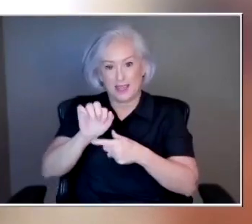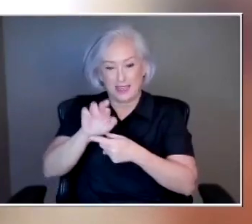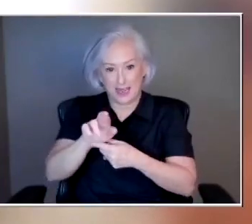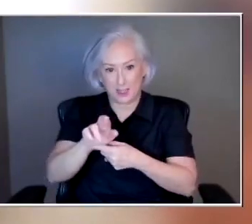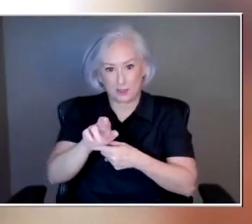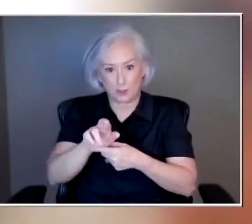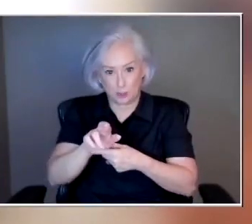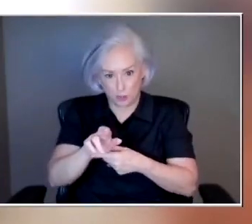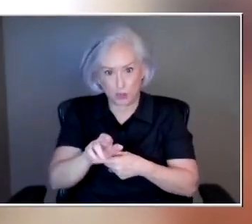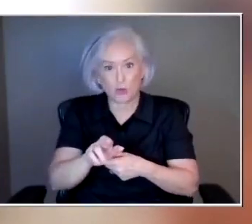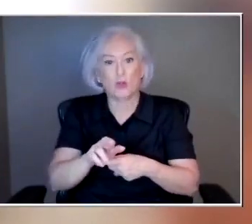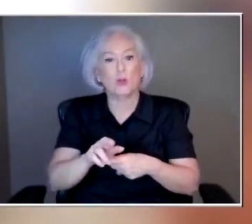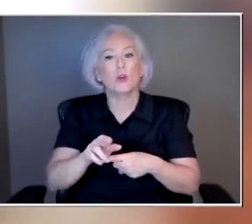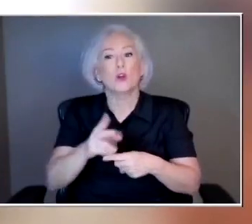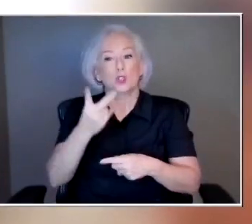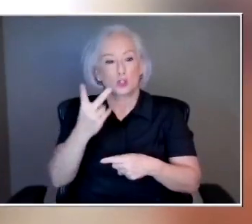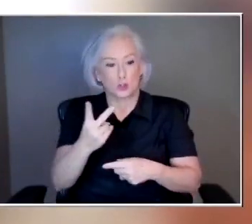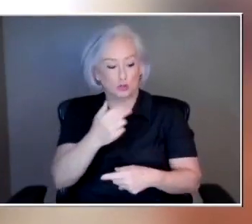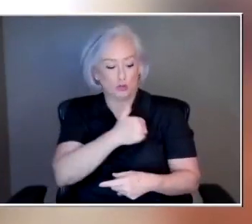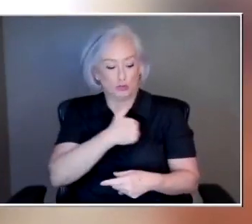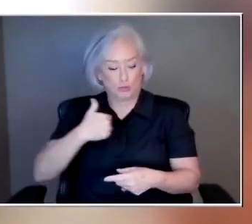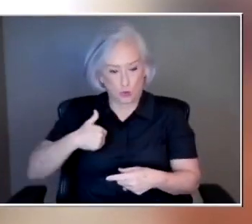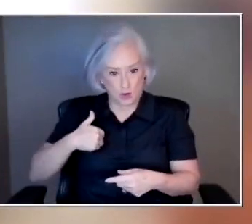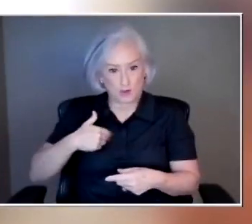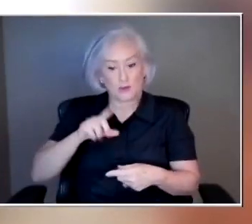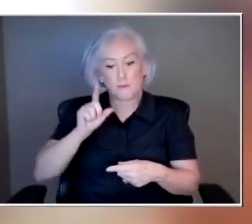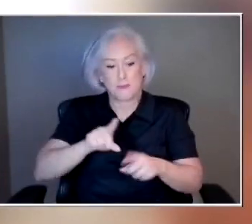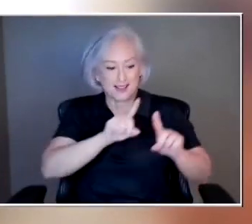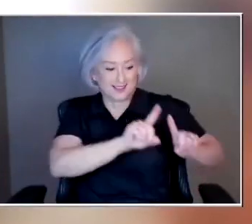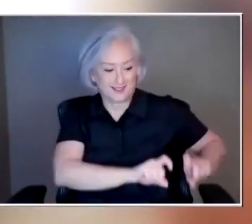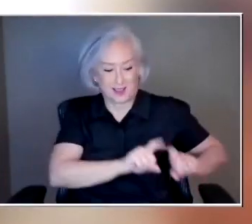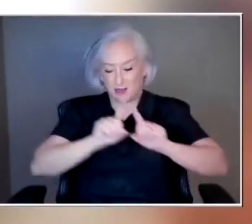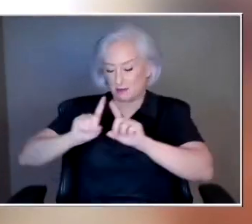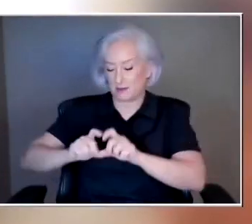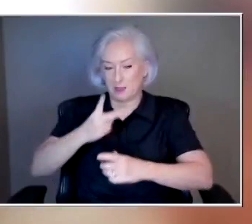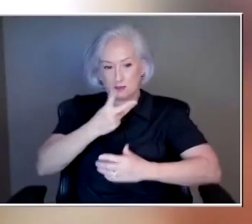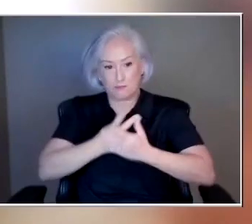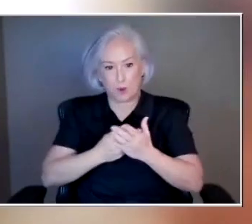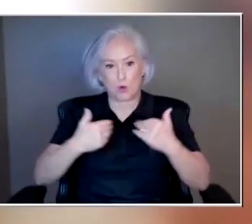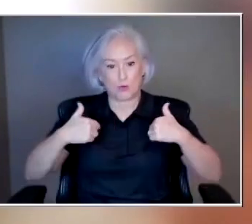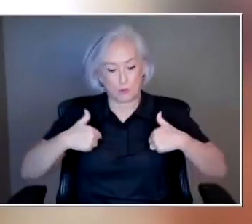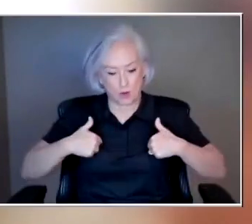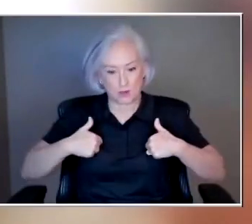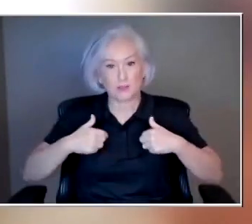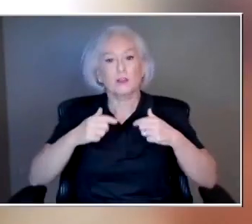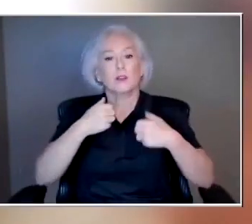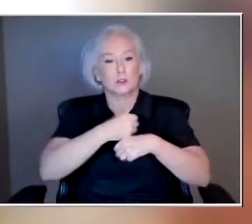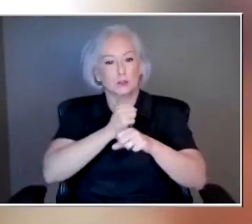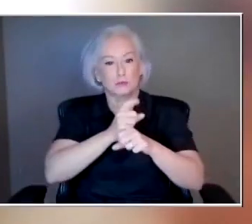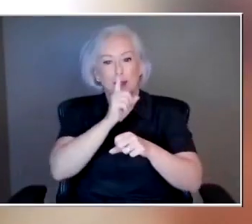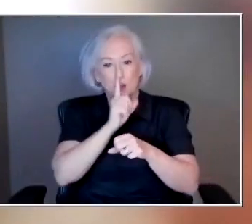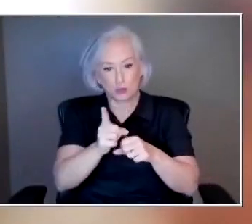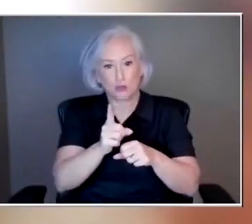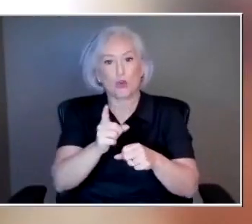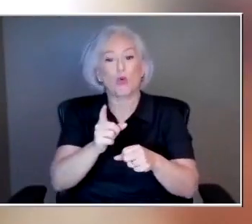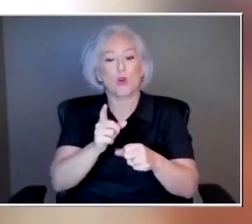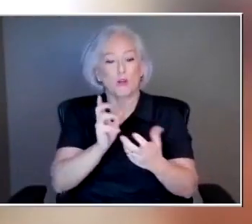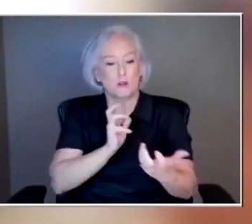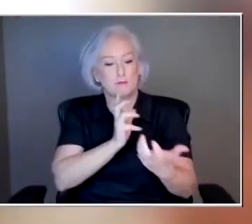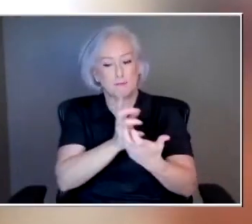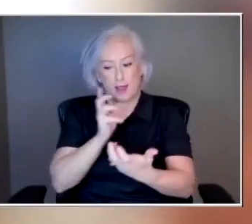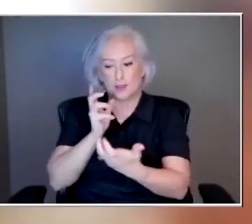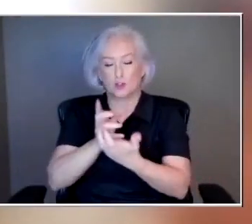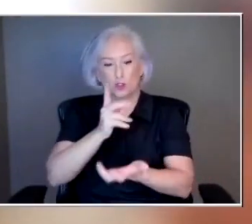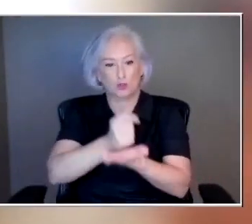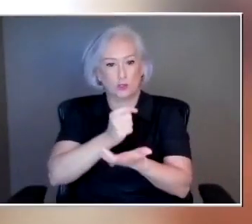both sides to make sure that they're to know what they are, so we can make sure that our treatment recommendations match the type of